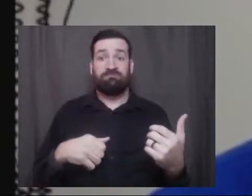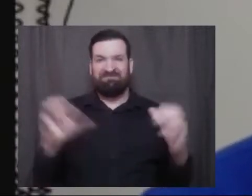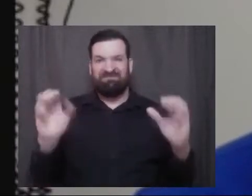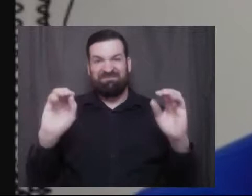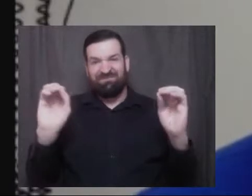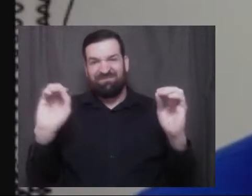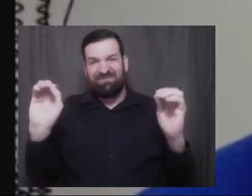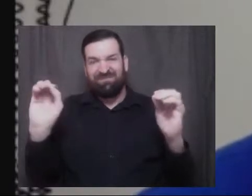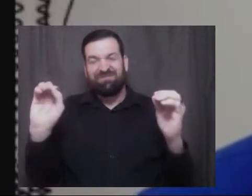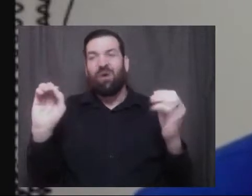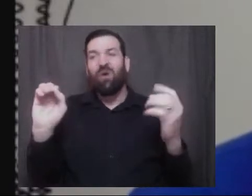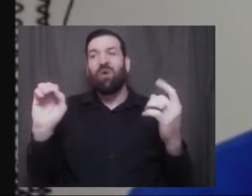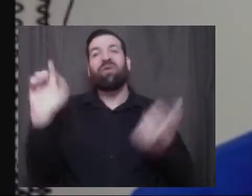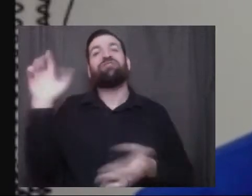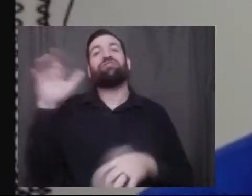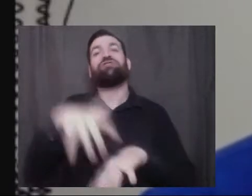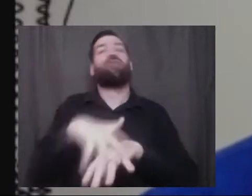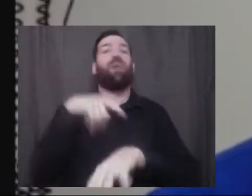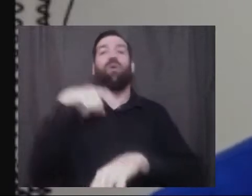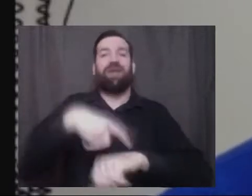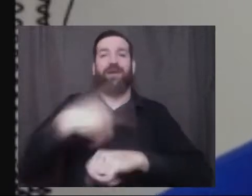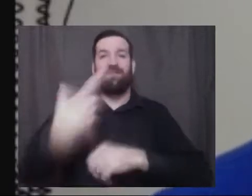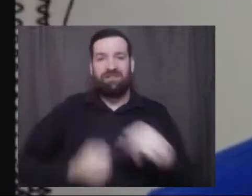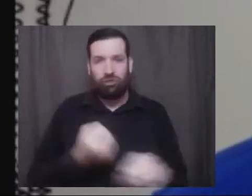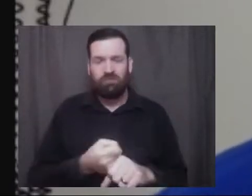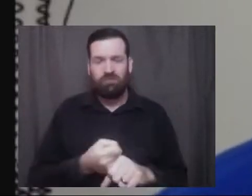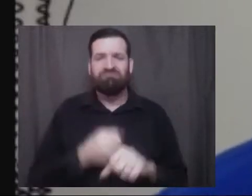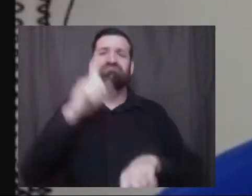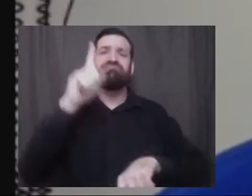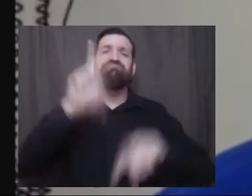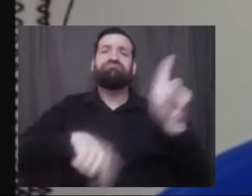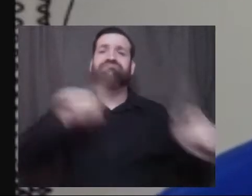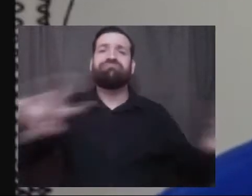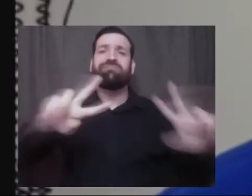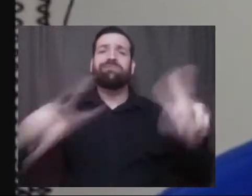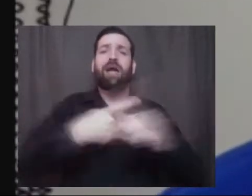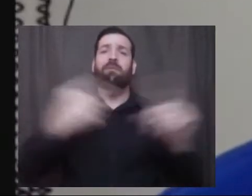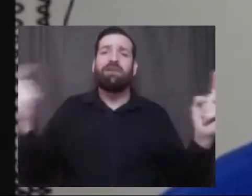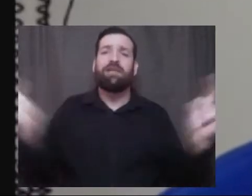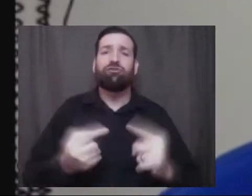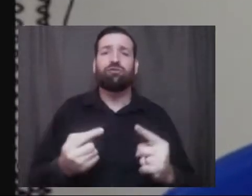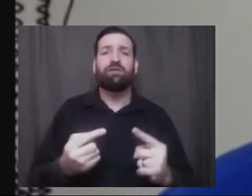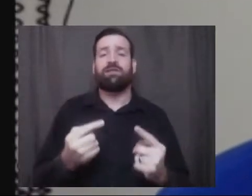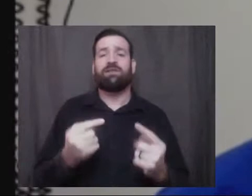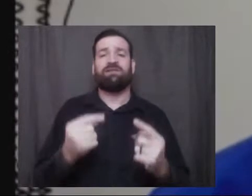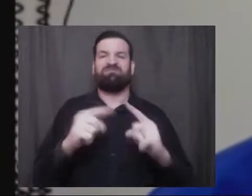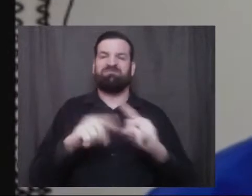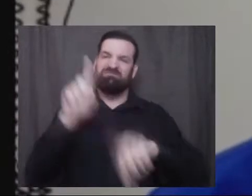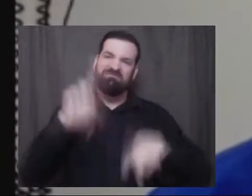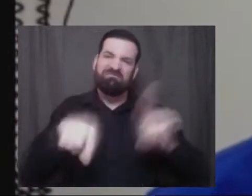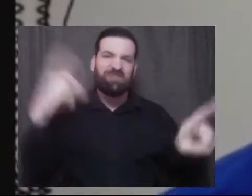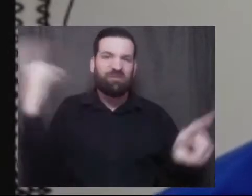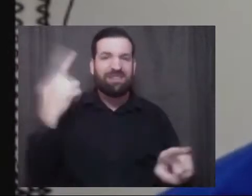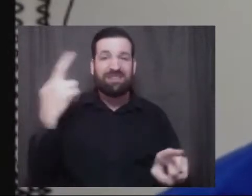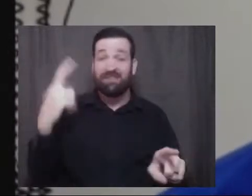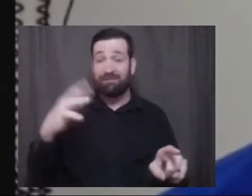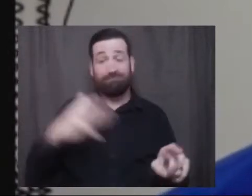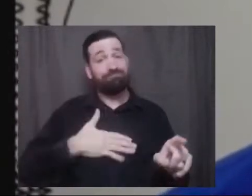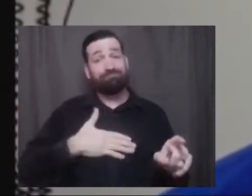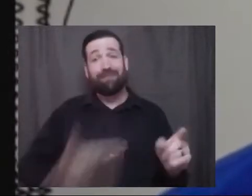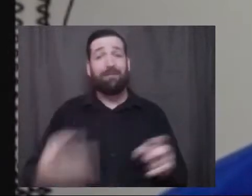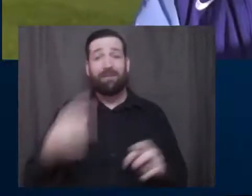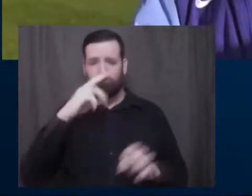So we see all injury types for all injury reasons, and are happy to evaluate